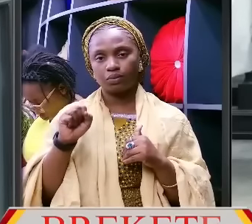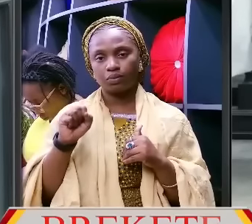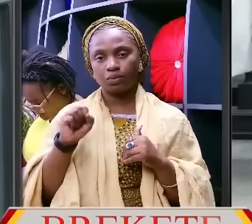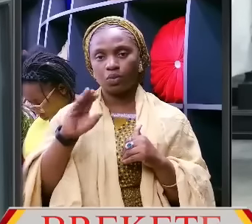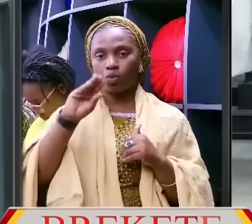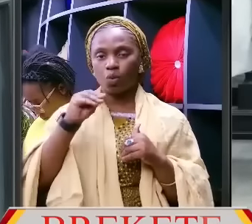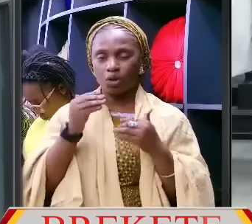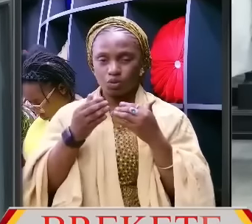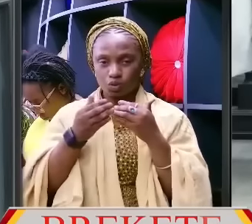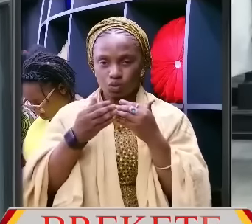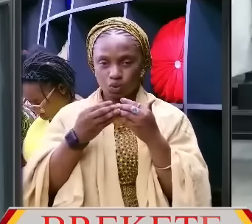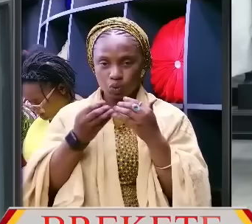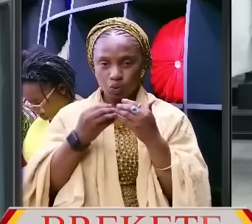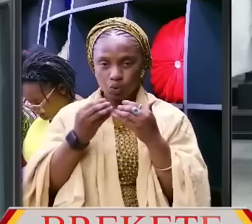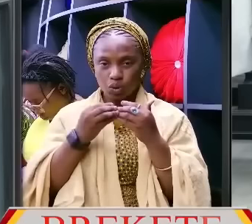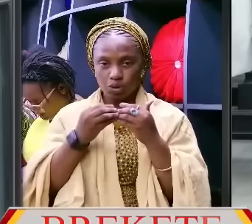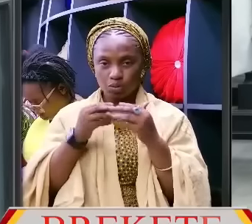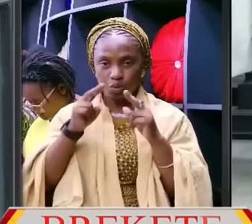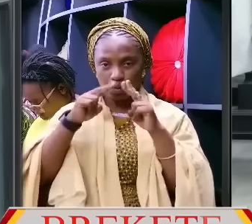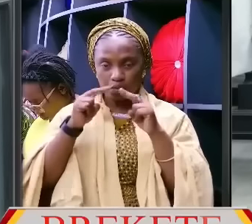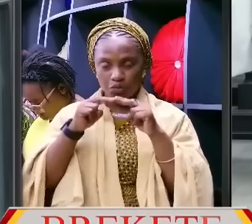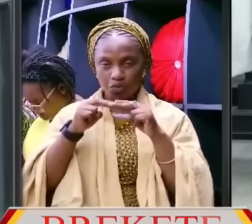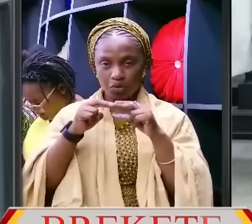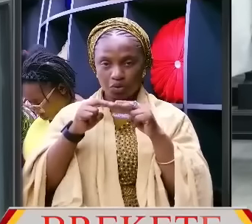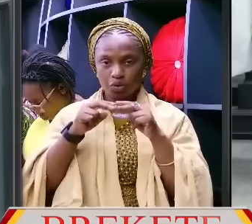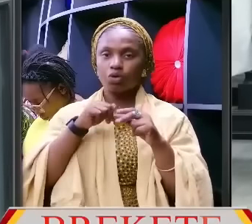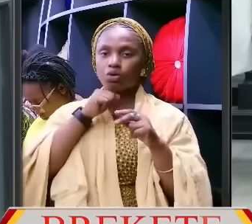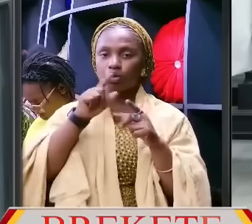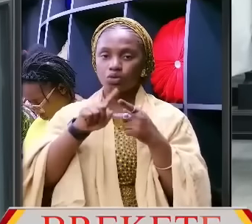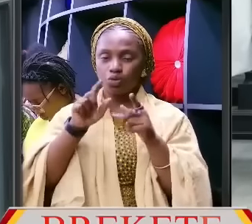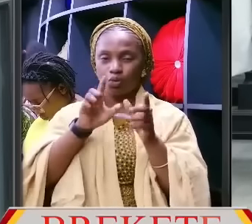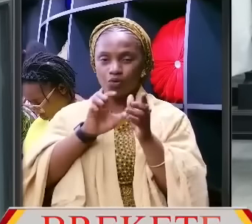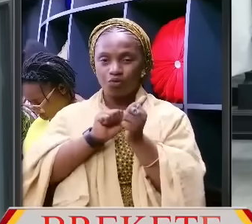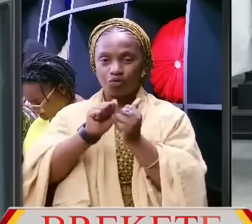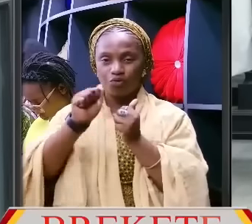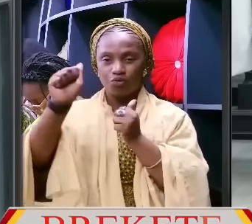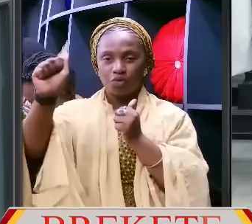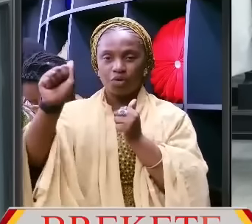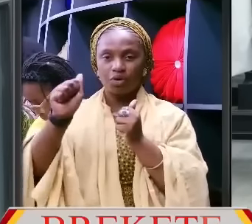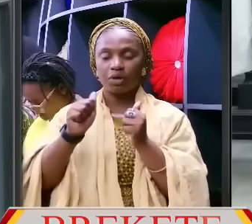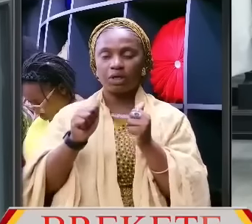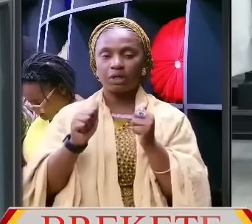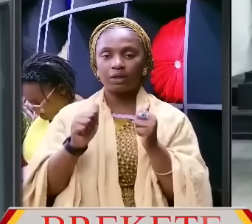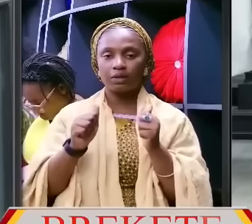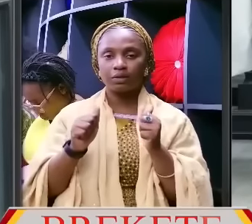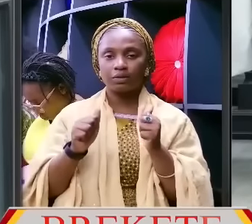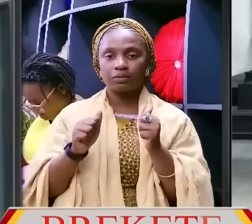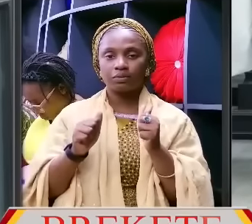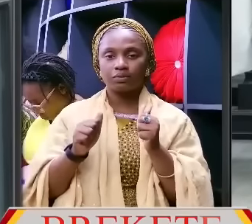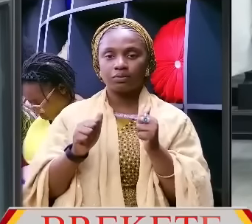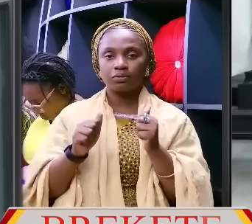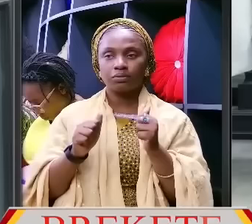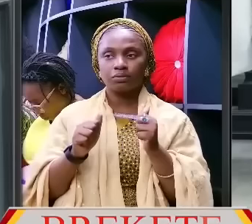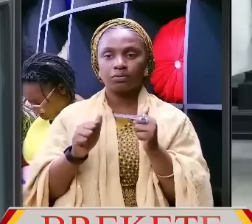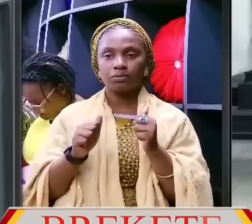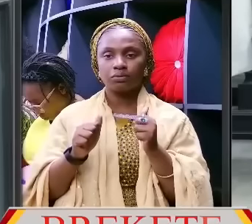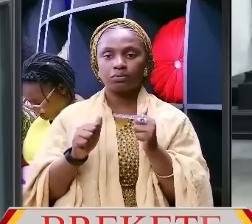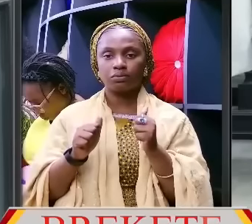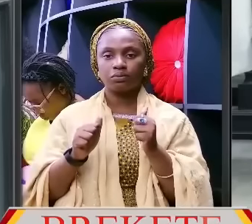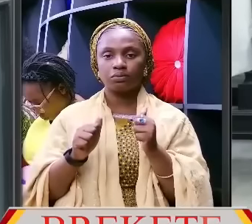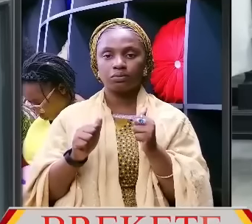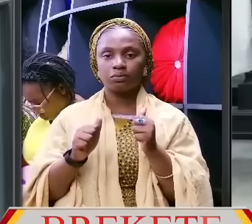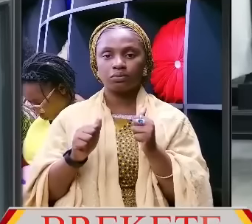there's one small village, apart from this village where we're now. And they go drop a water tipper, a